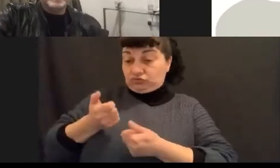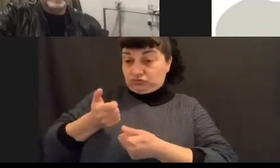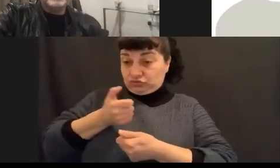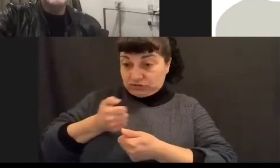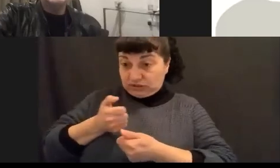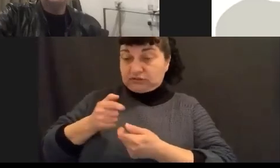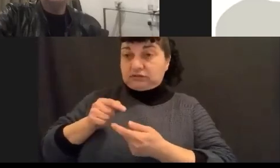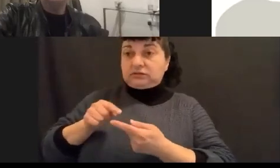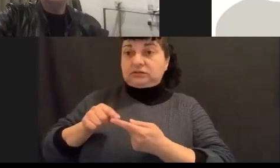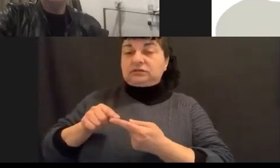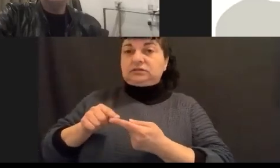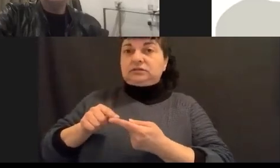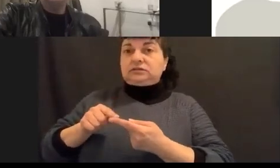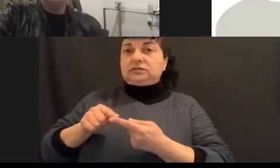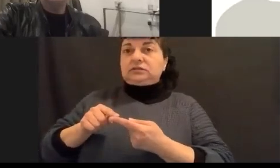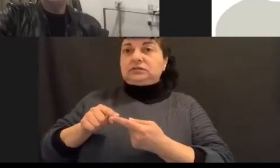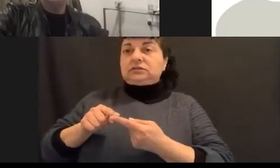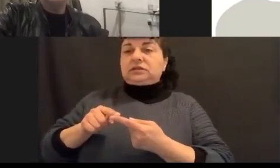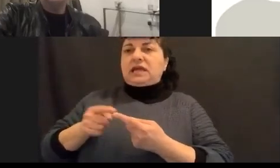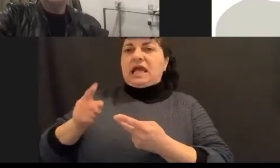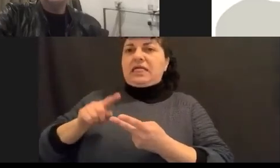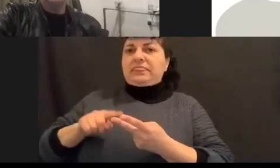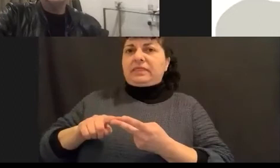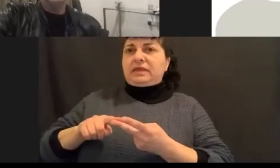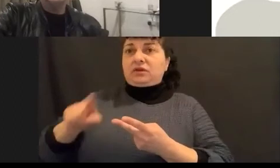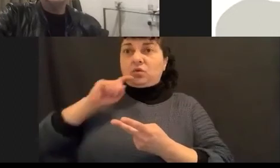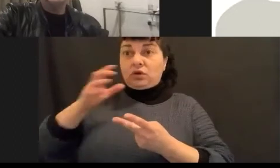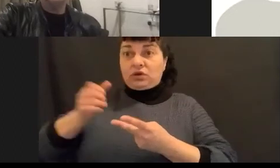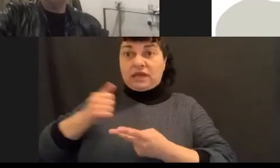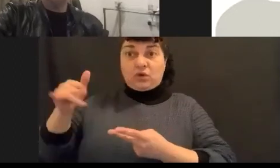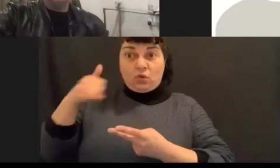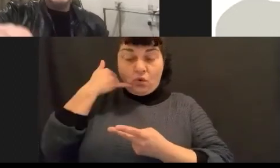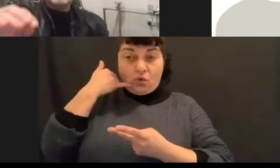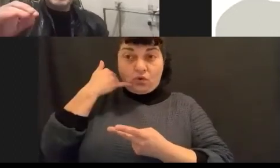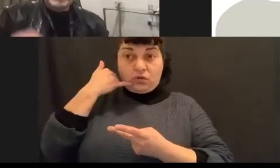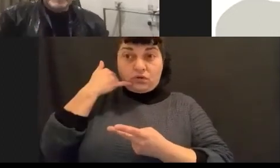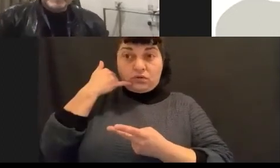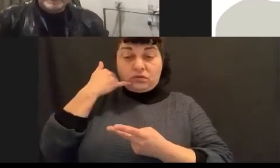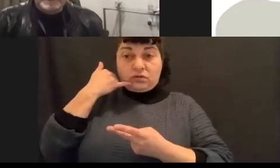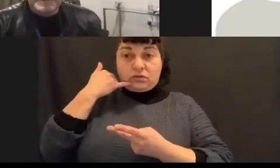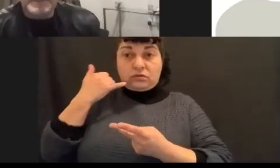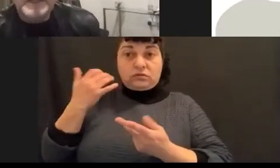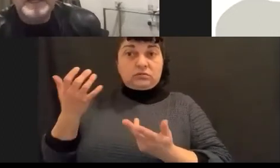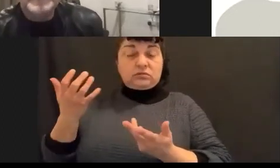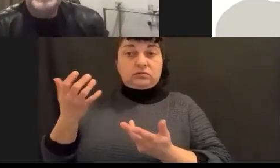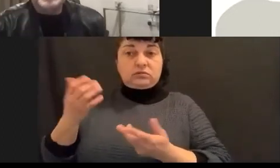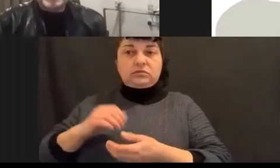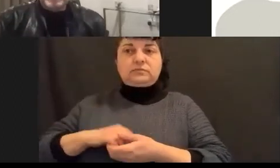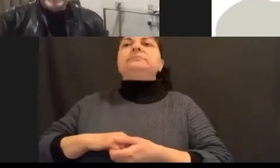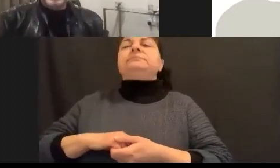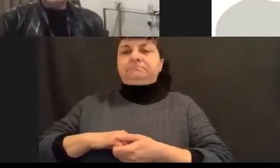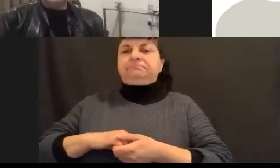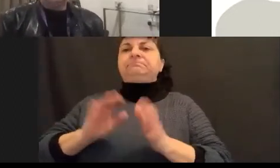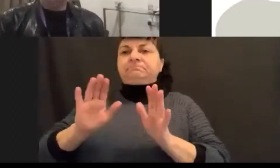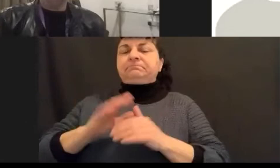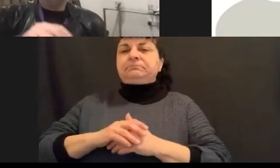time between when they will get a call from the contact tracing team or the other parts of the department. Okay,